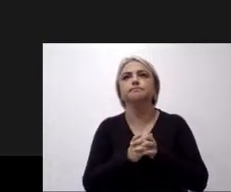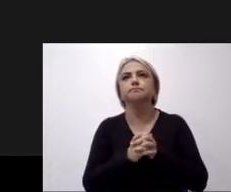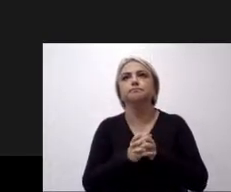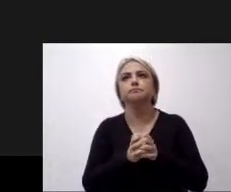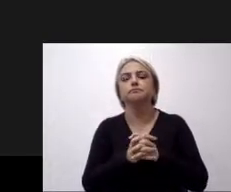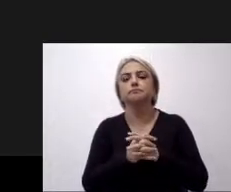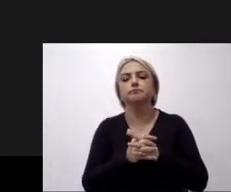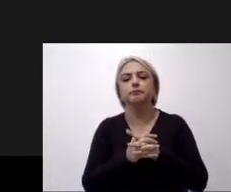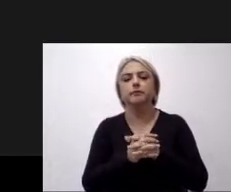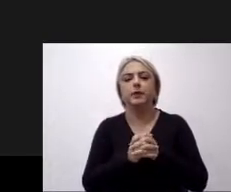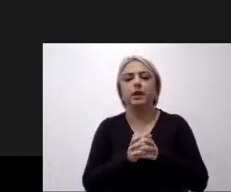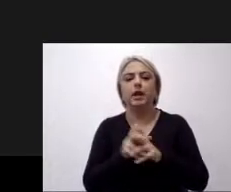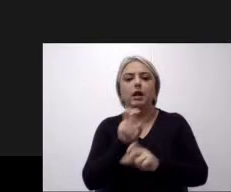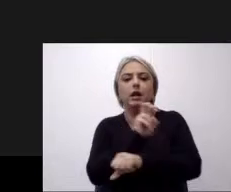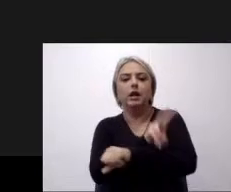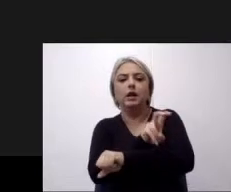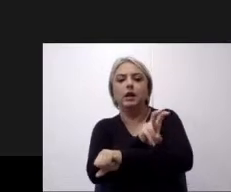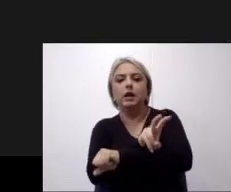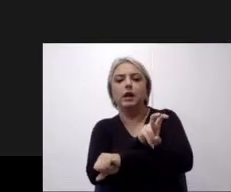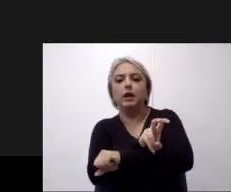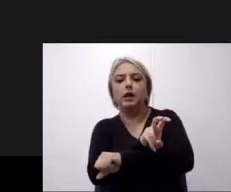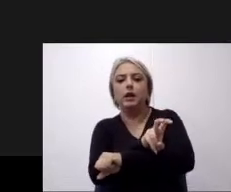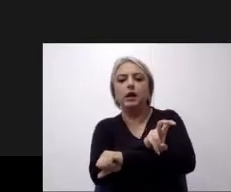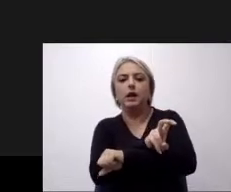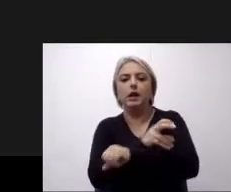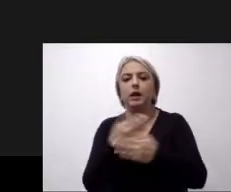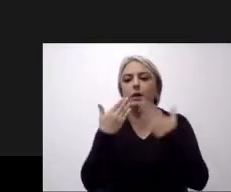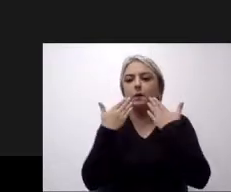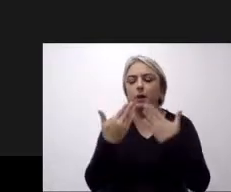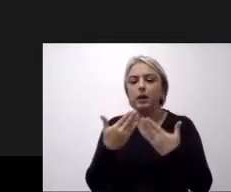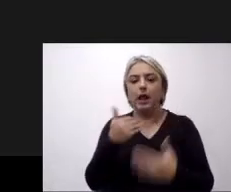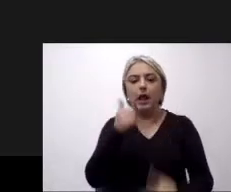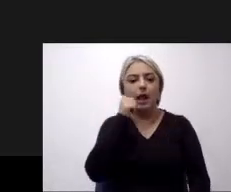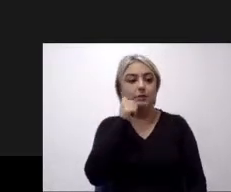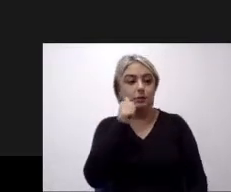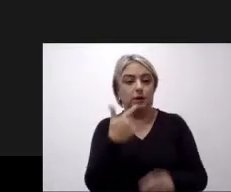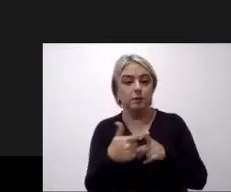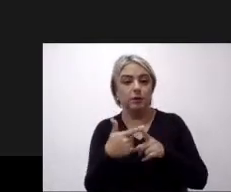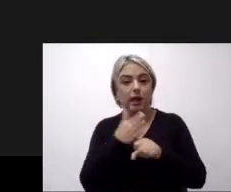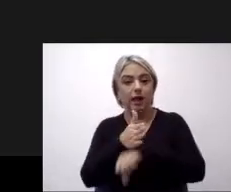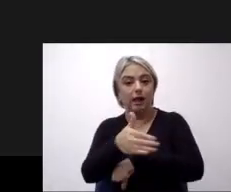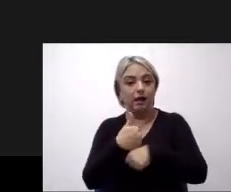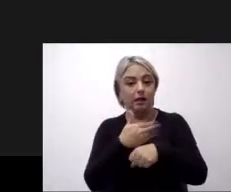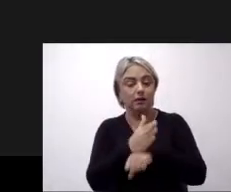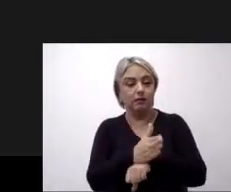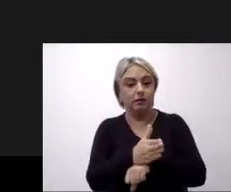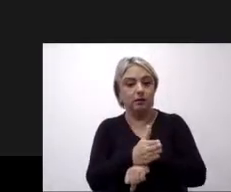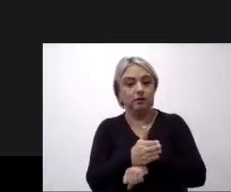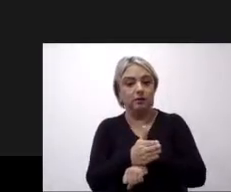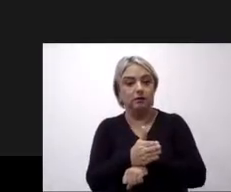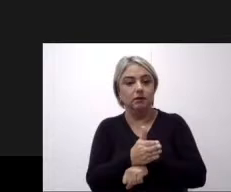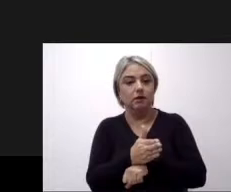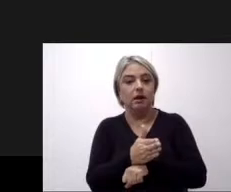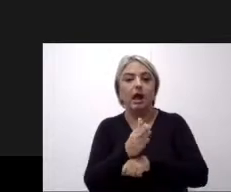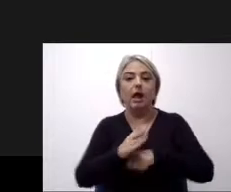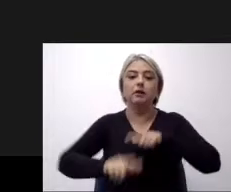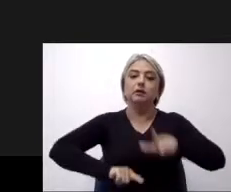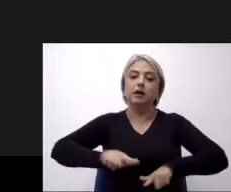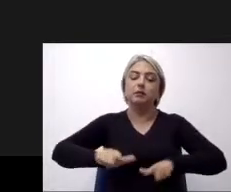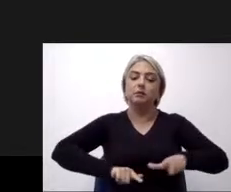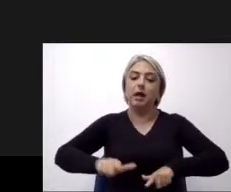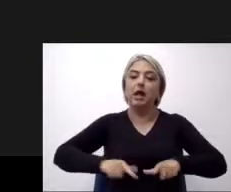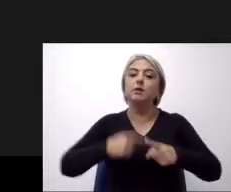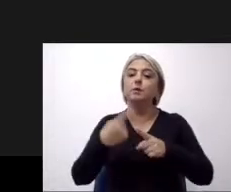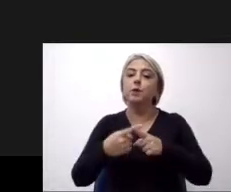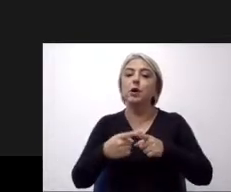many mothers have been able to access to a job thanks to these public nurseries, because they did not have to care for their